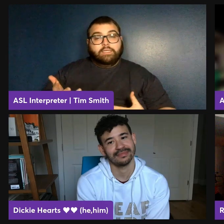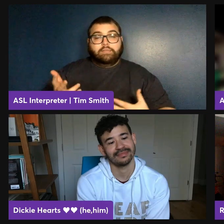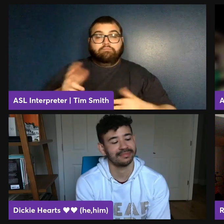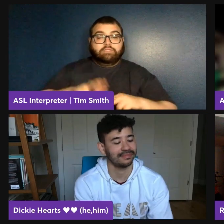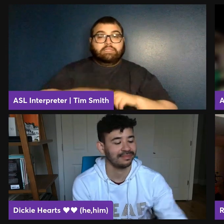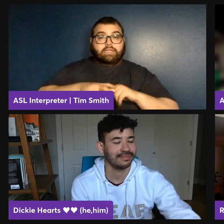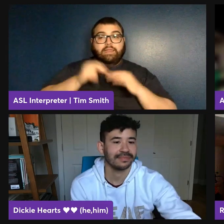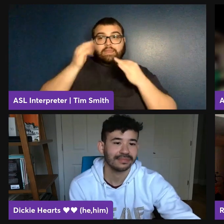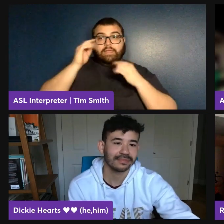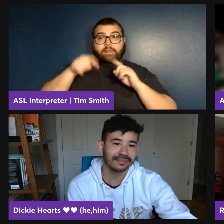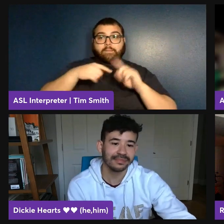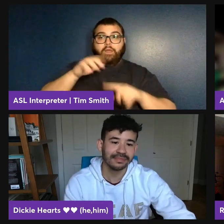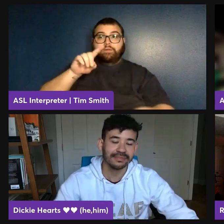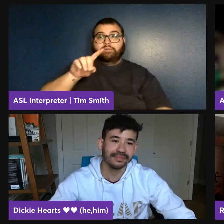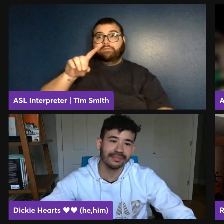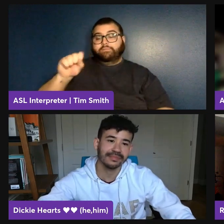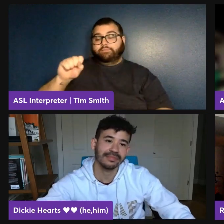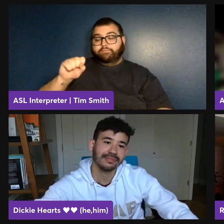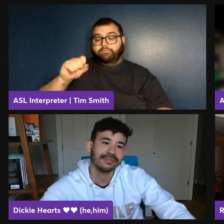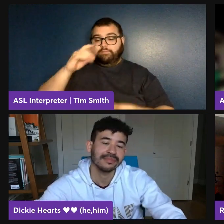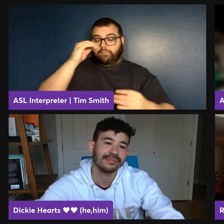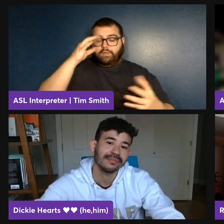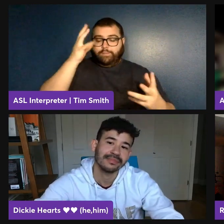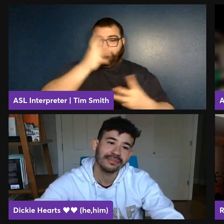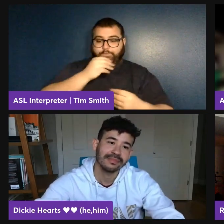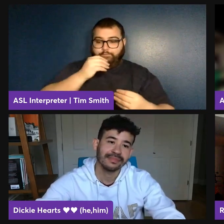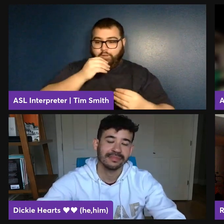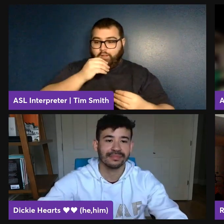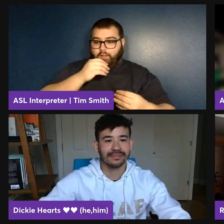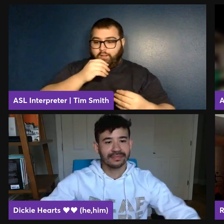we're doing now and thinking about how beautiful it is.